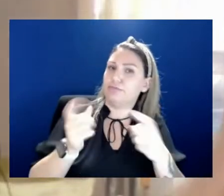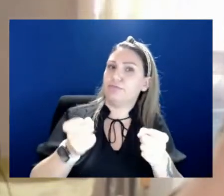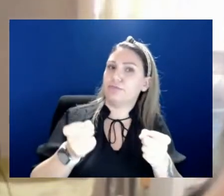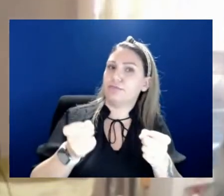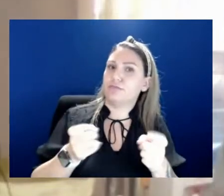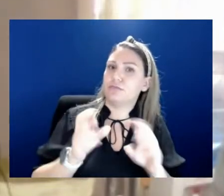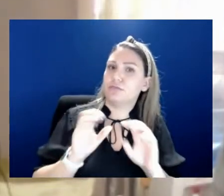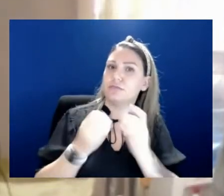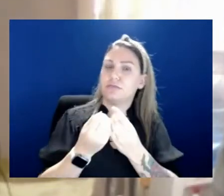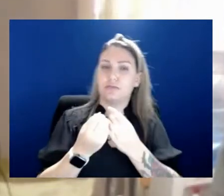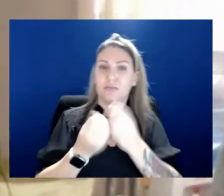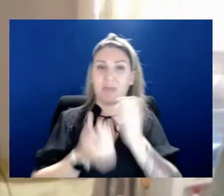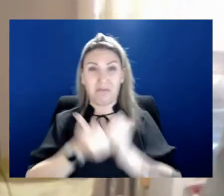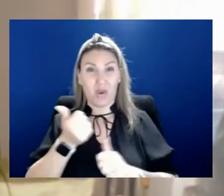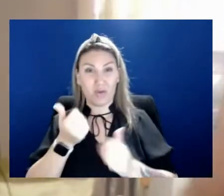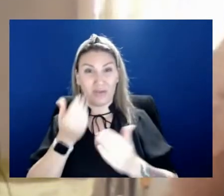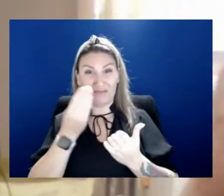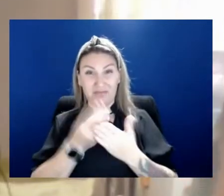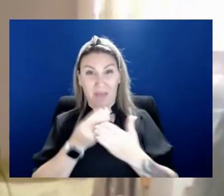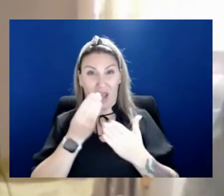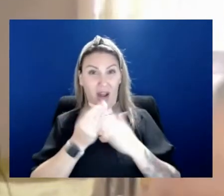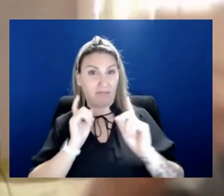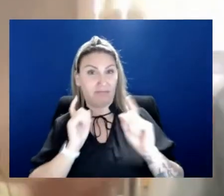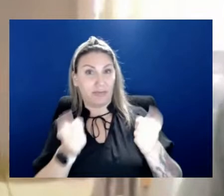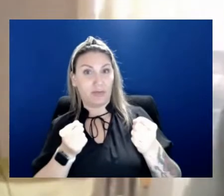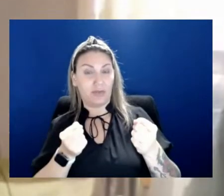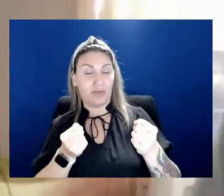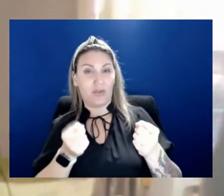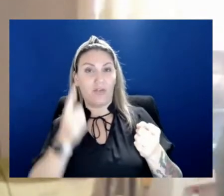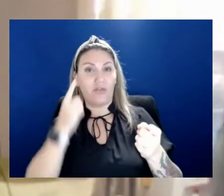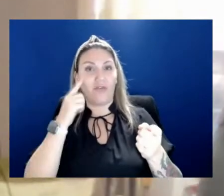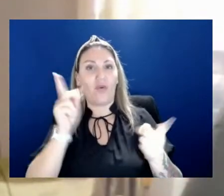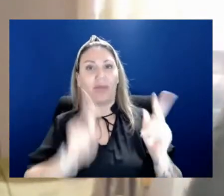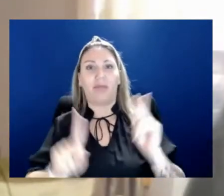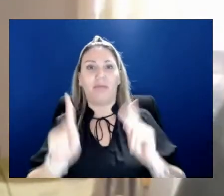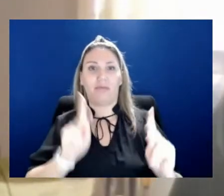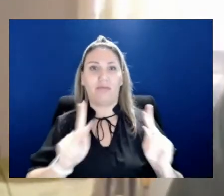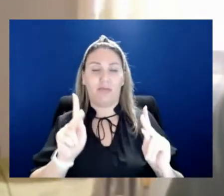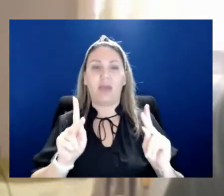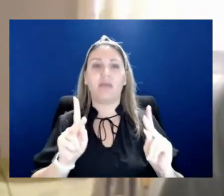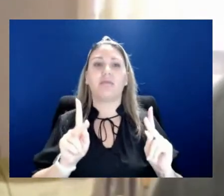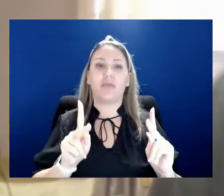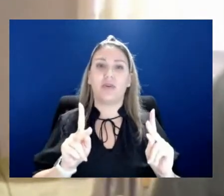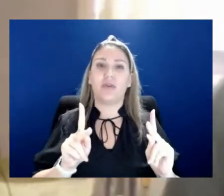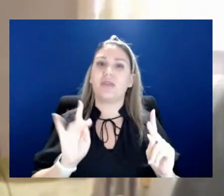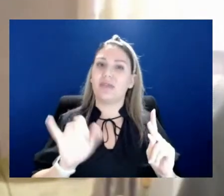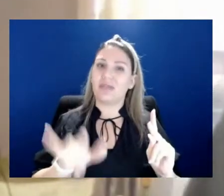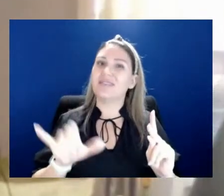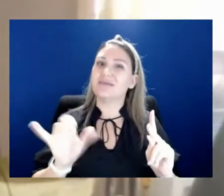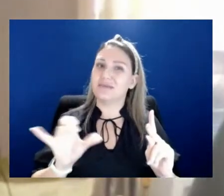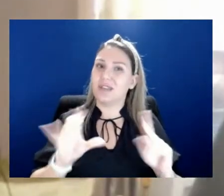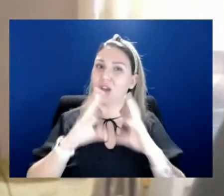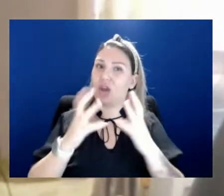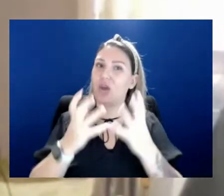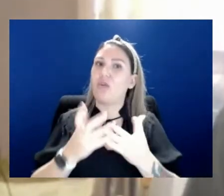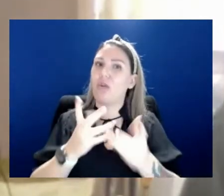the majority of the donation toward the people. Global Care Force is one of those. I will attest to that. Secondly,